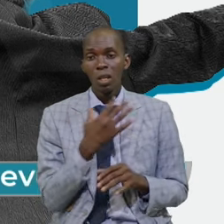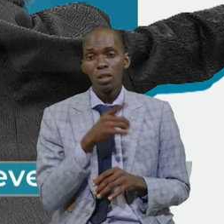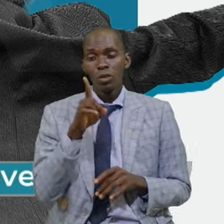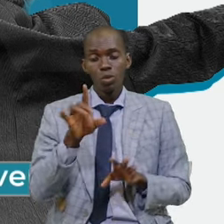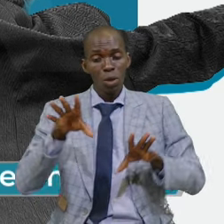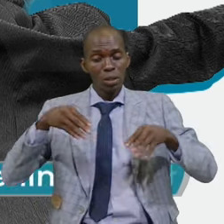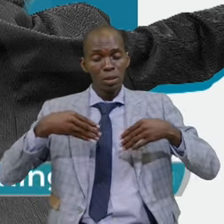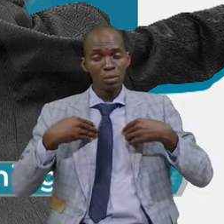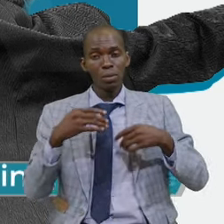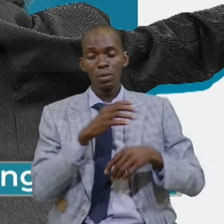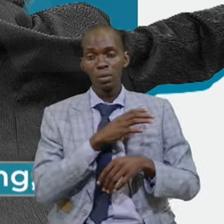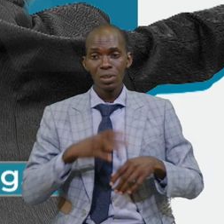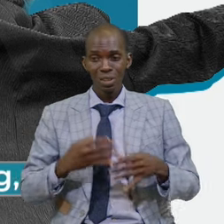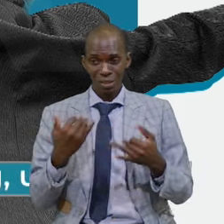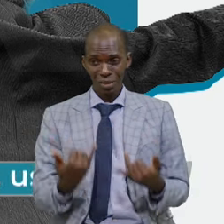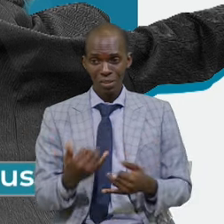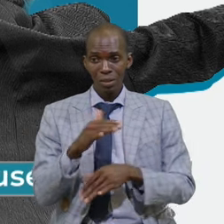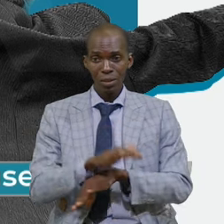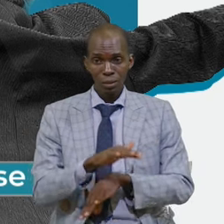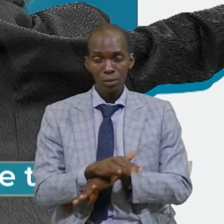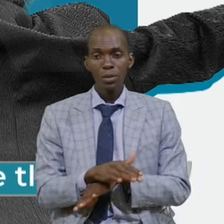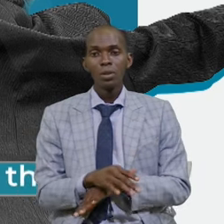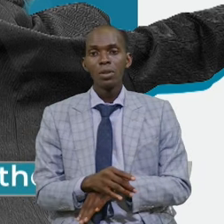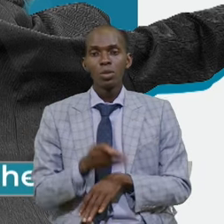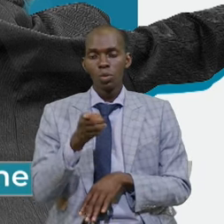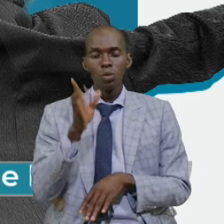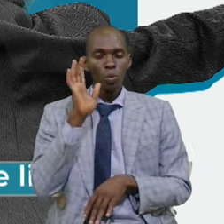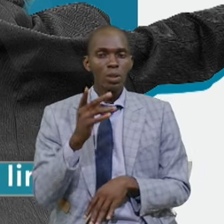evening, there's a link,